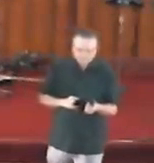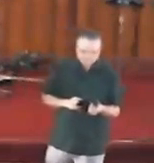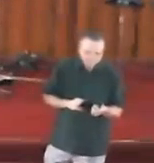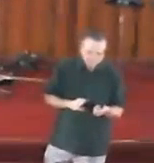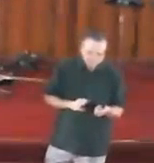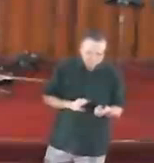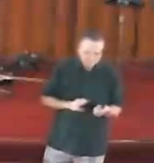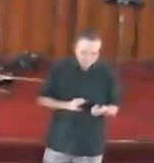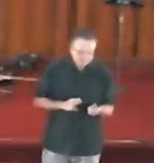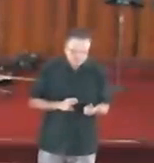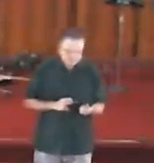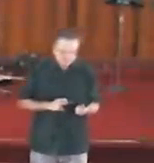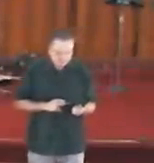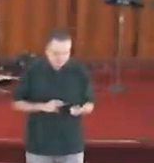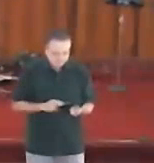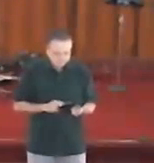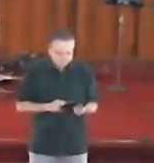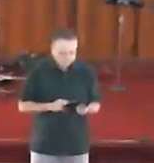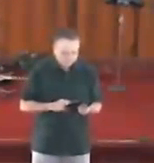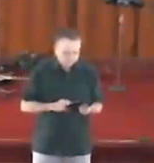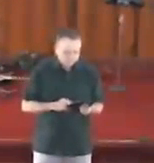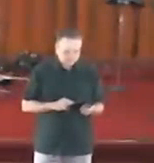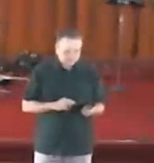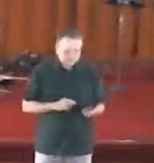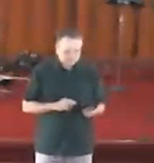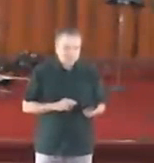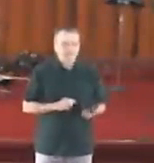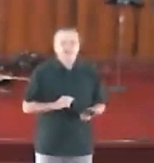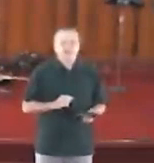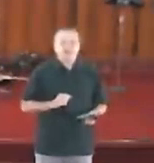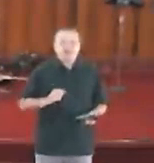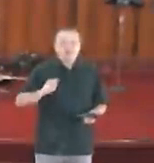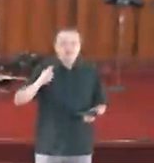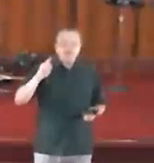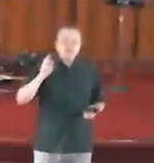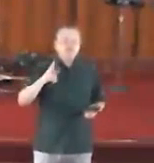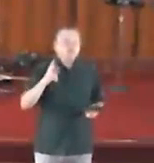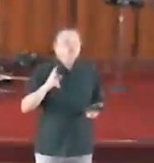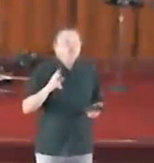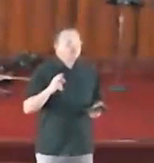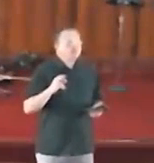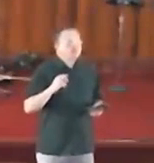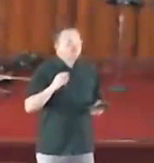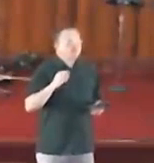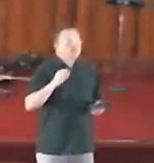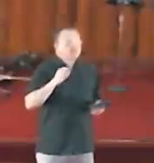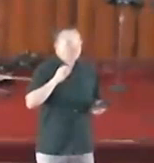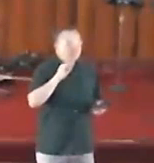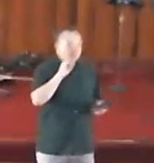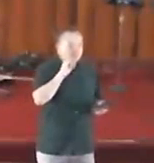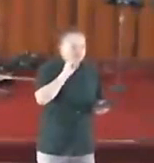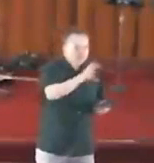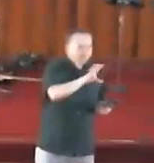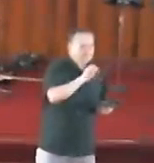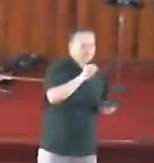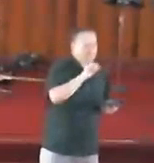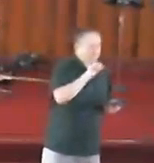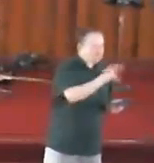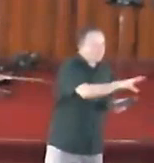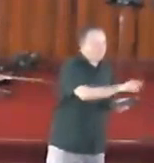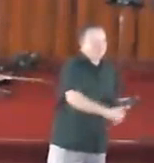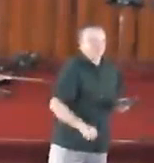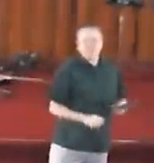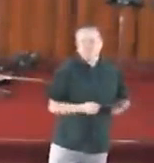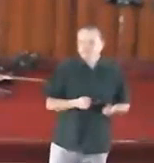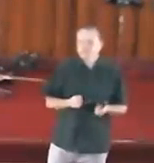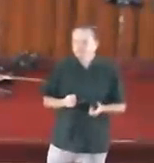to Illyricum, I have fully proclaimed the gospel of Christ. Pablo no solamente predicaba palabras y